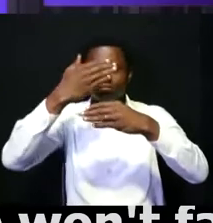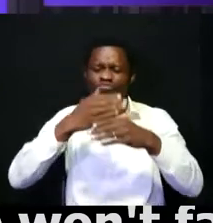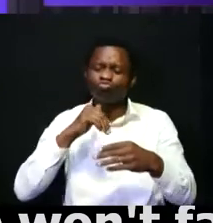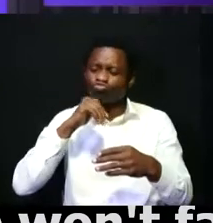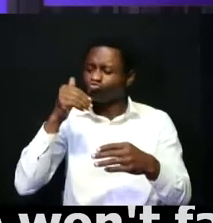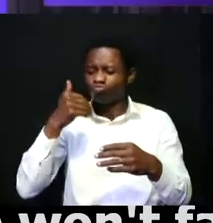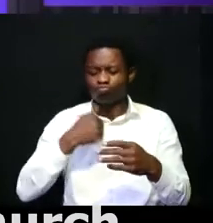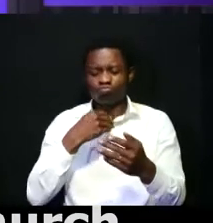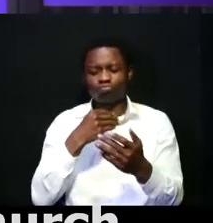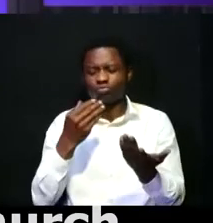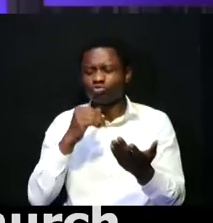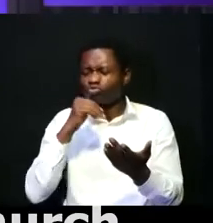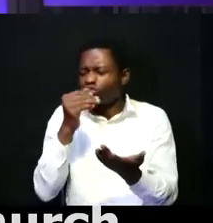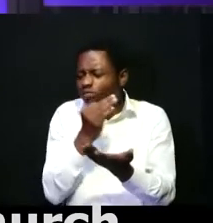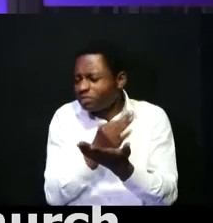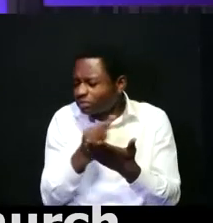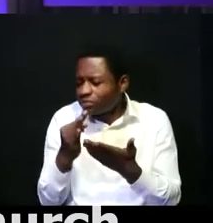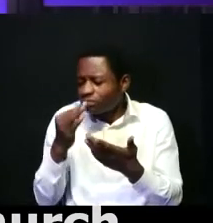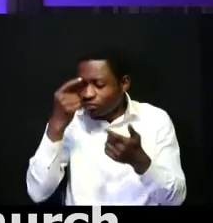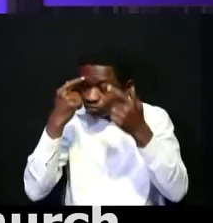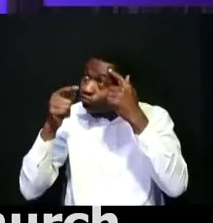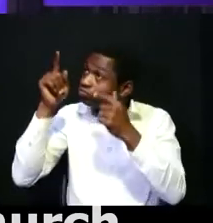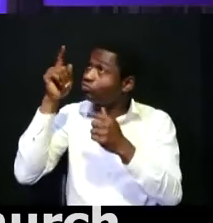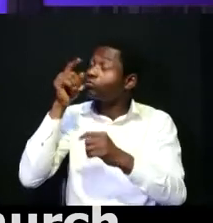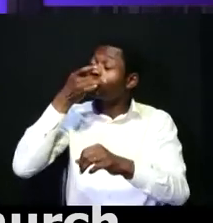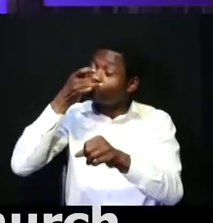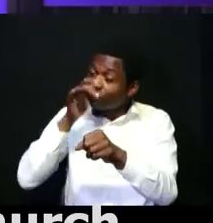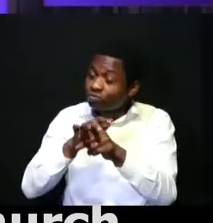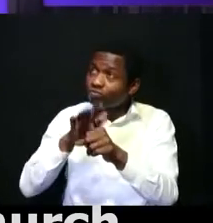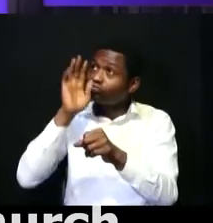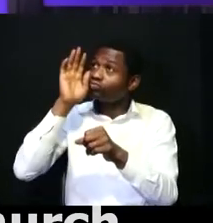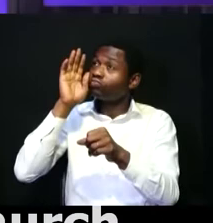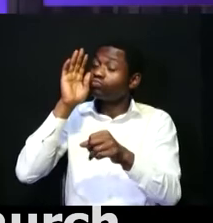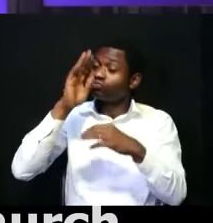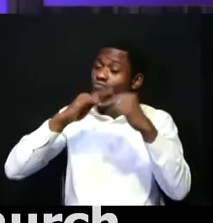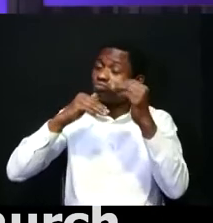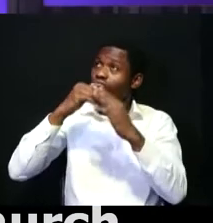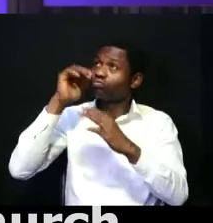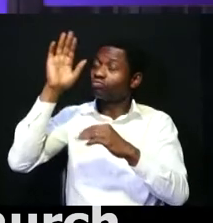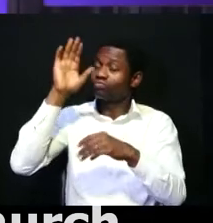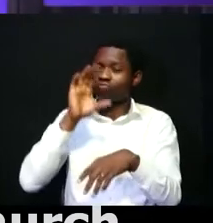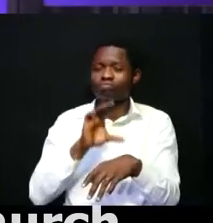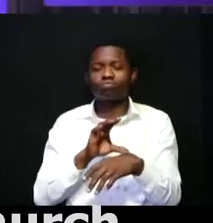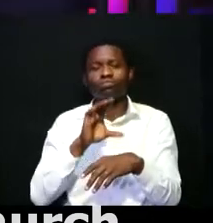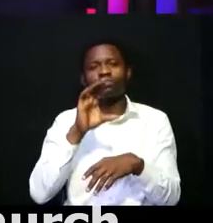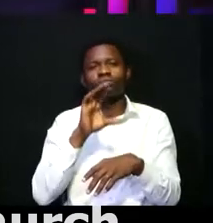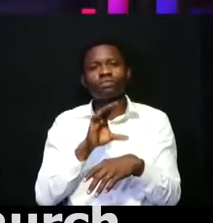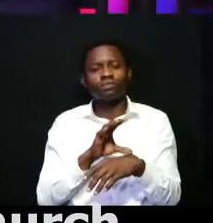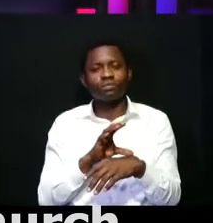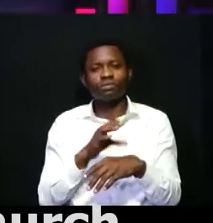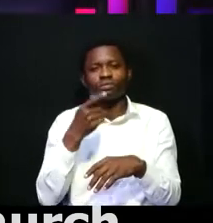fail, because he has promised to build his